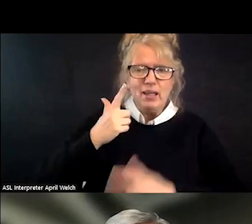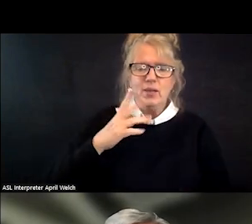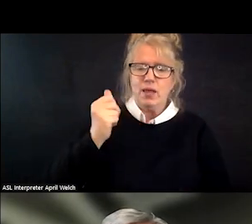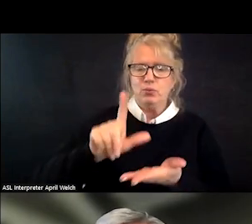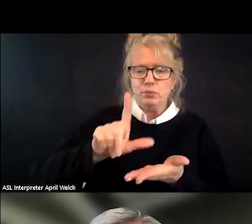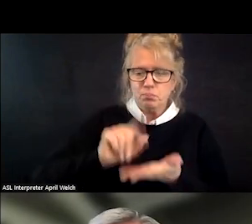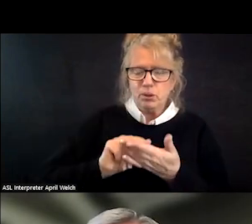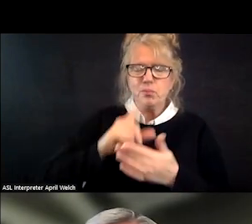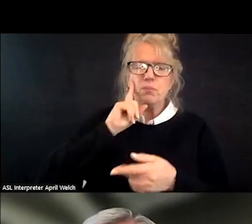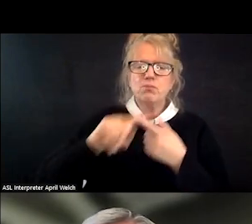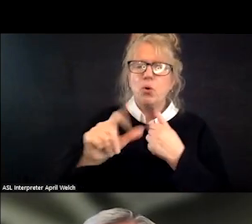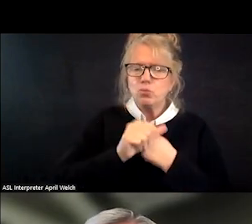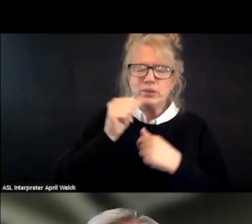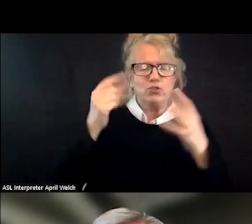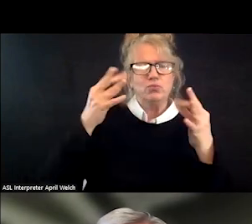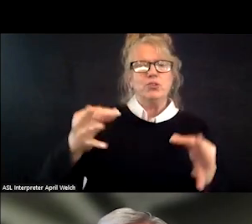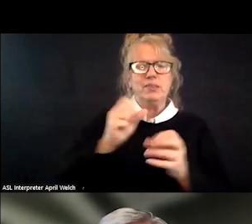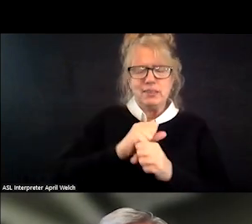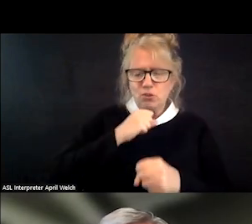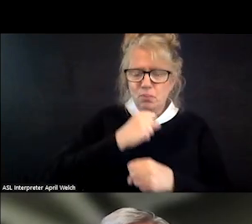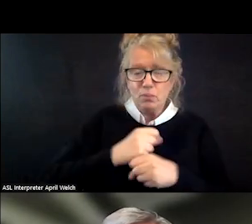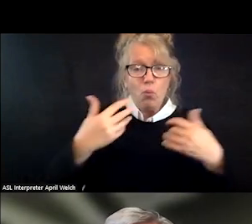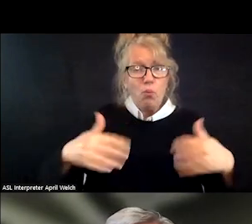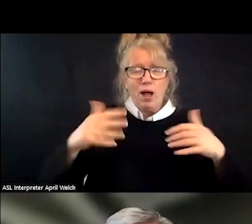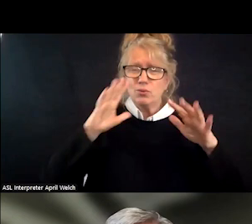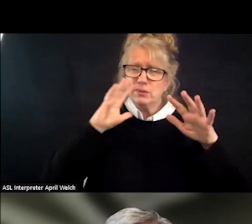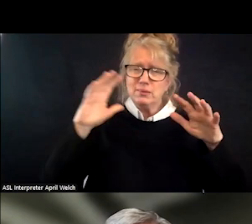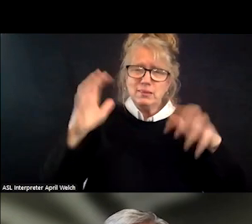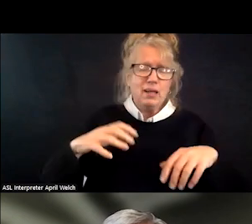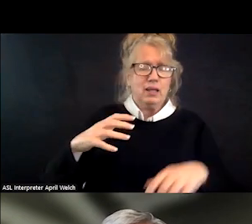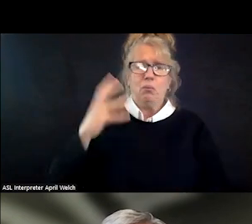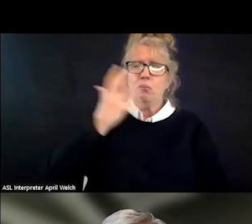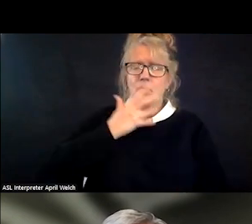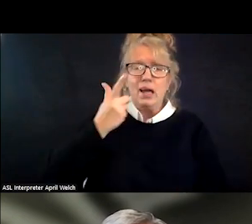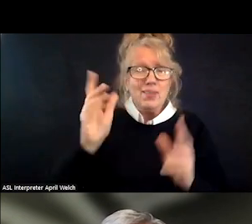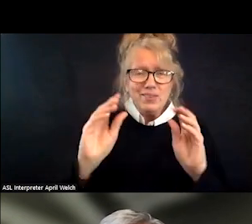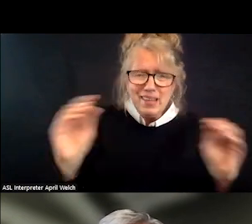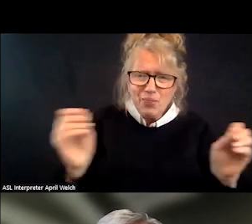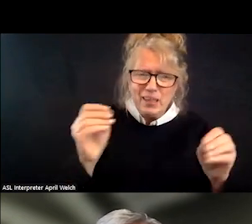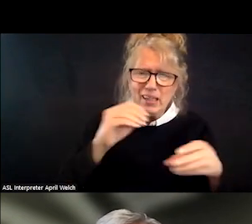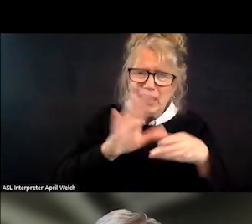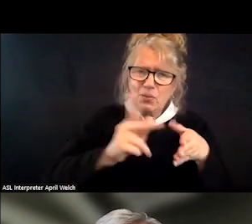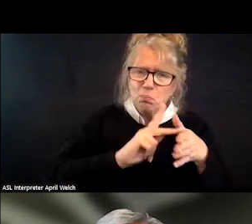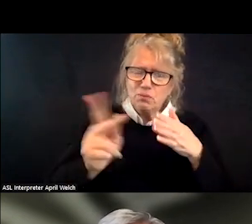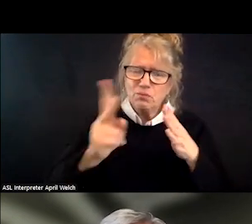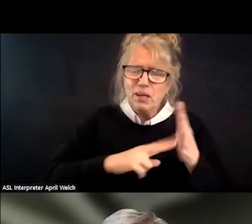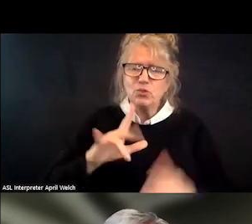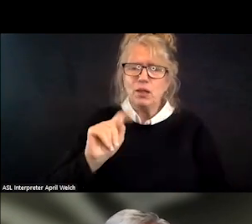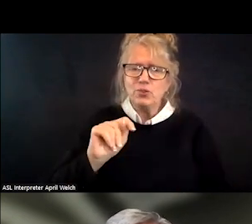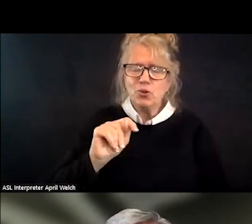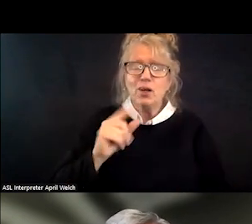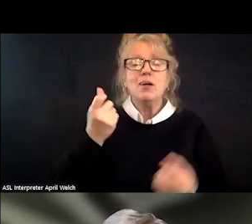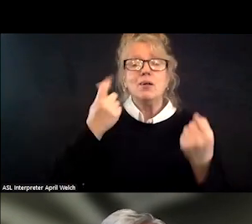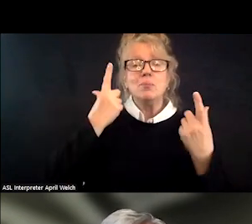on imminent risk decision making was stunning that there was nothing in the professional literature. But these are